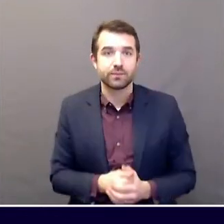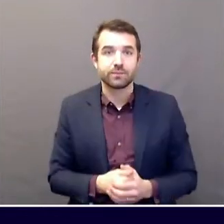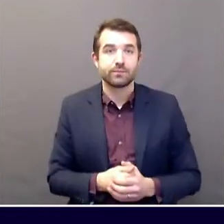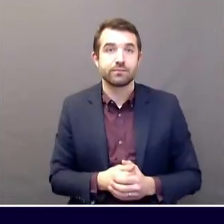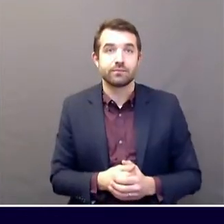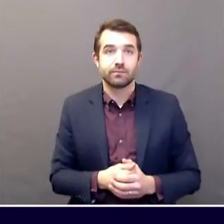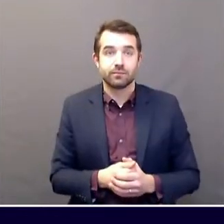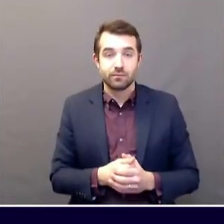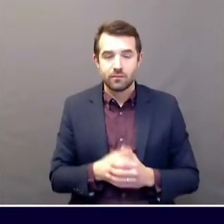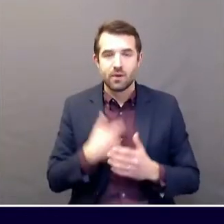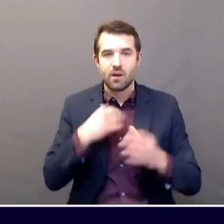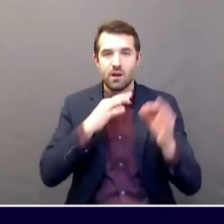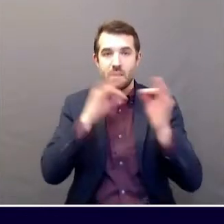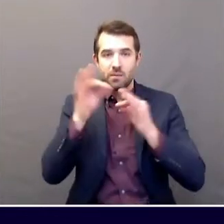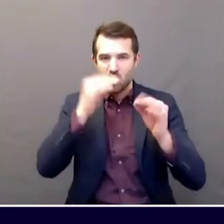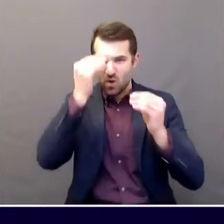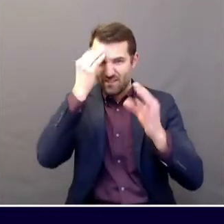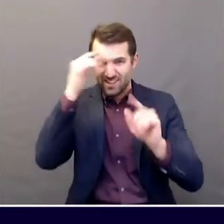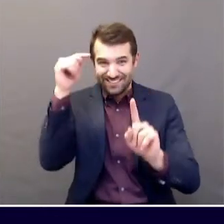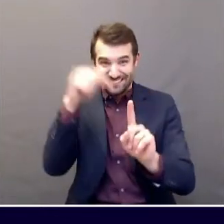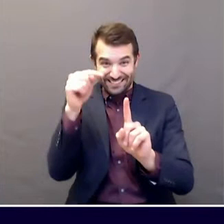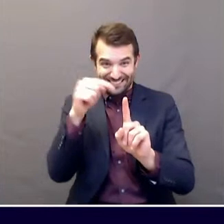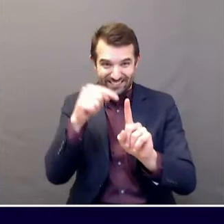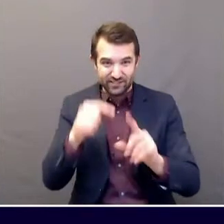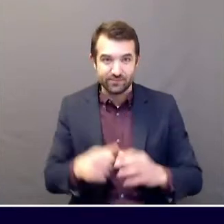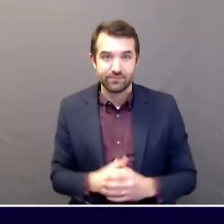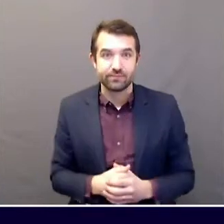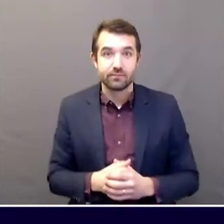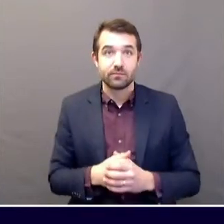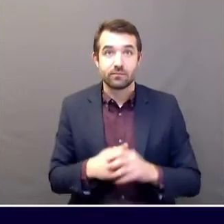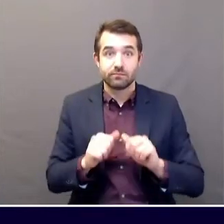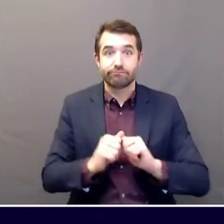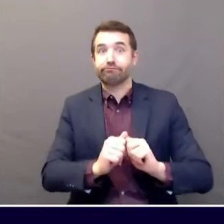is I would urge everyone to take a look at the new